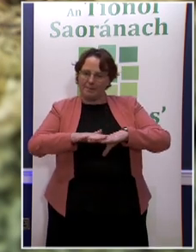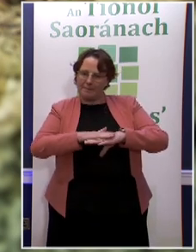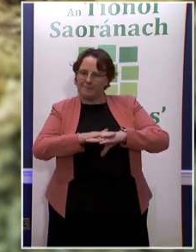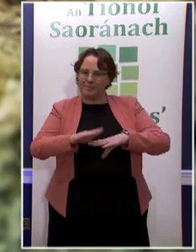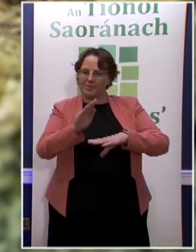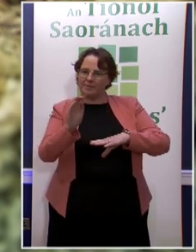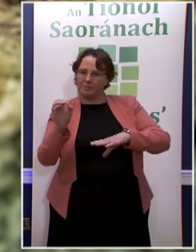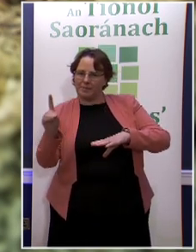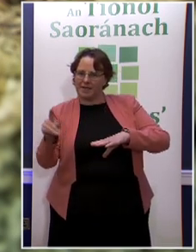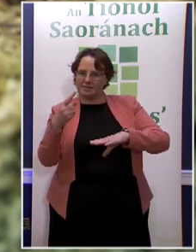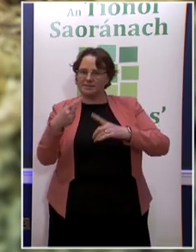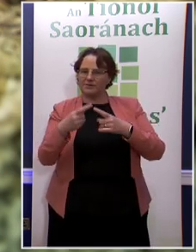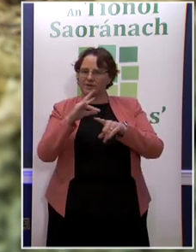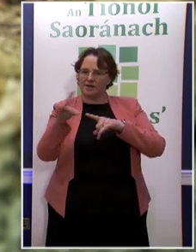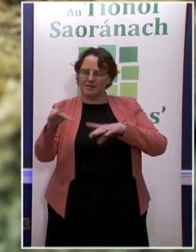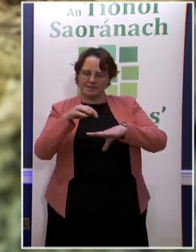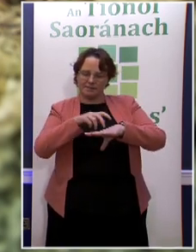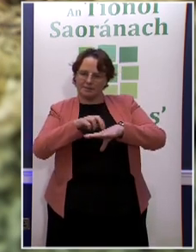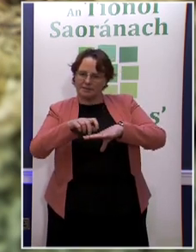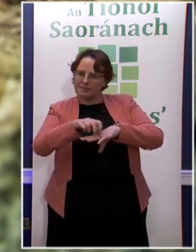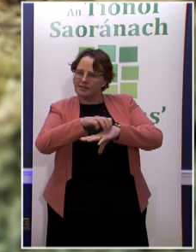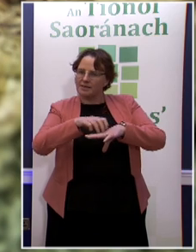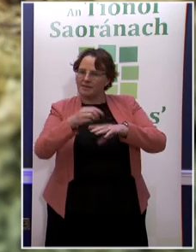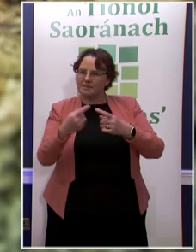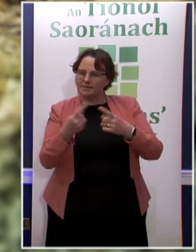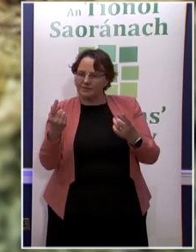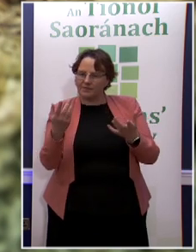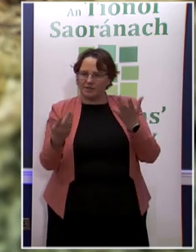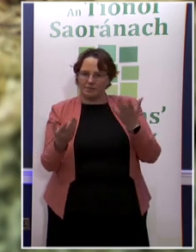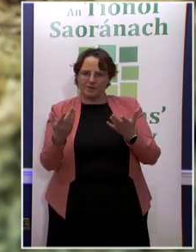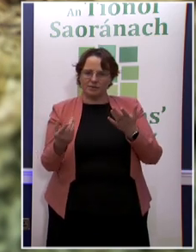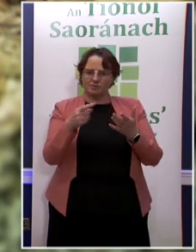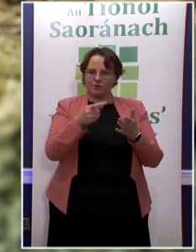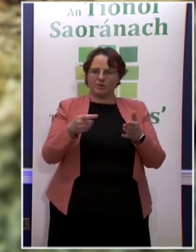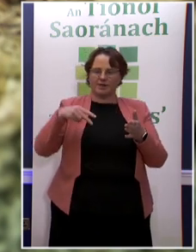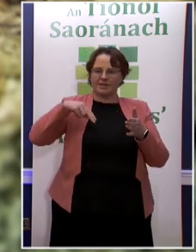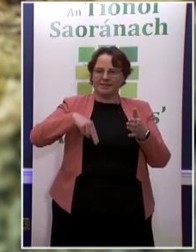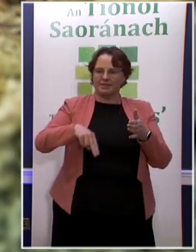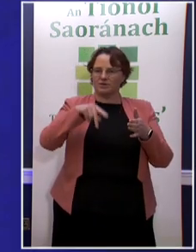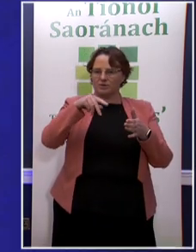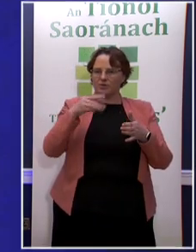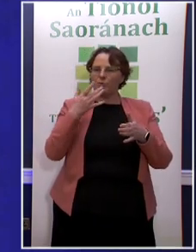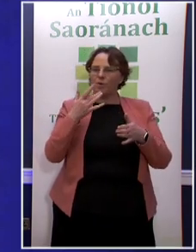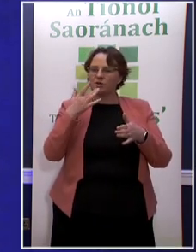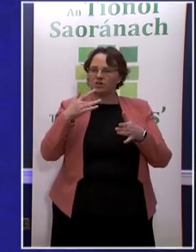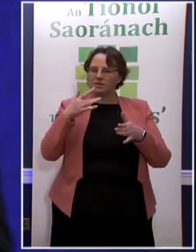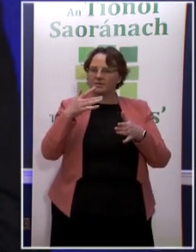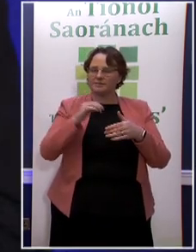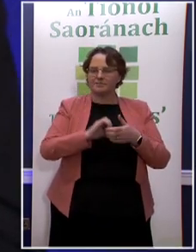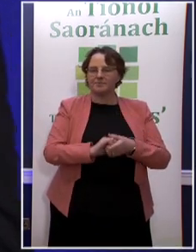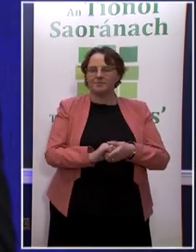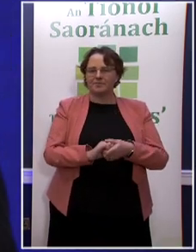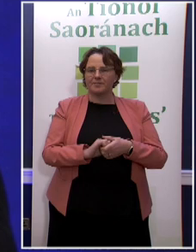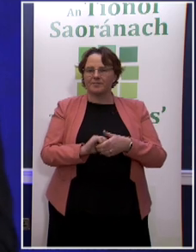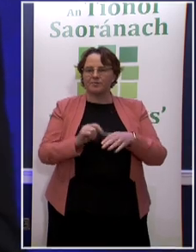different from the kind that live in the intertidal, up on the shore that we can get easy access to. So including things like this nephrops, which is